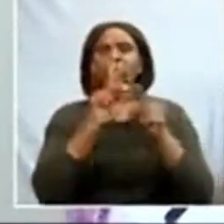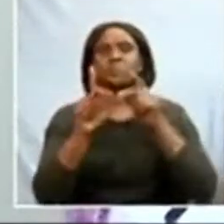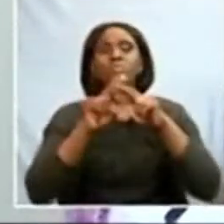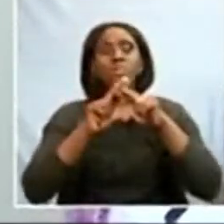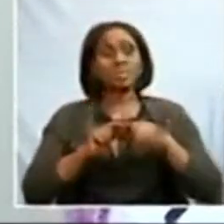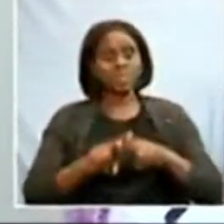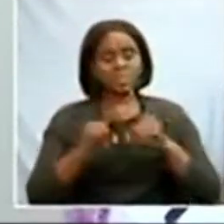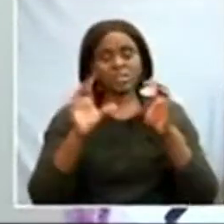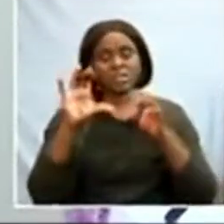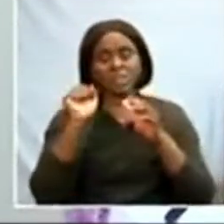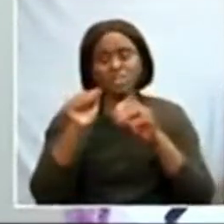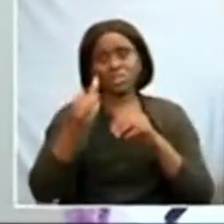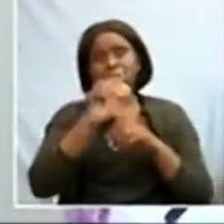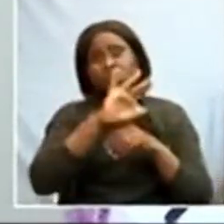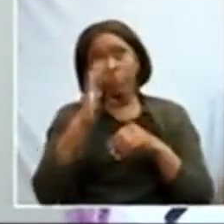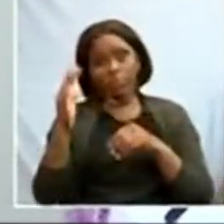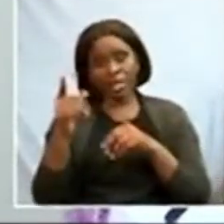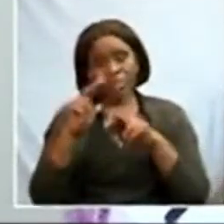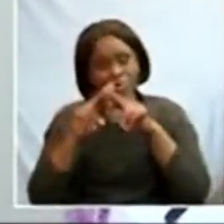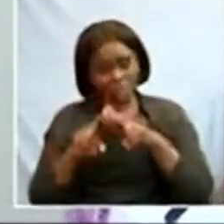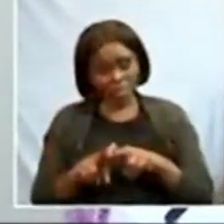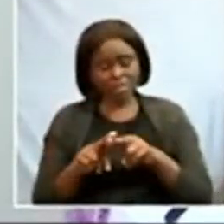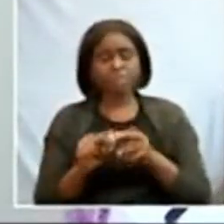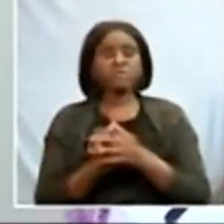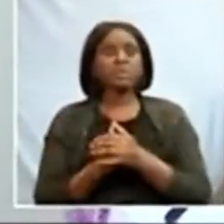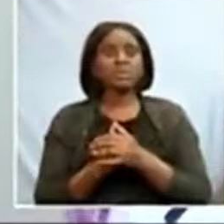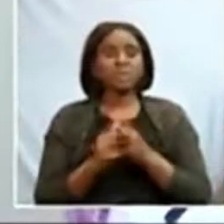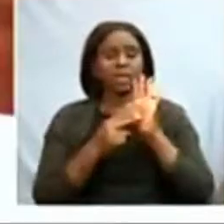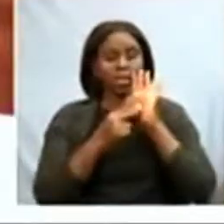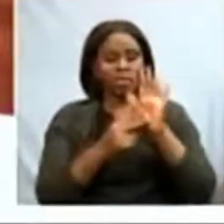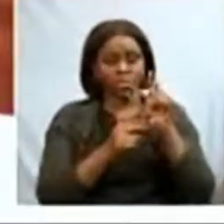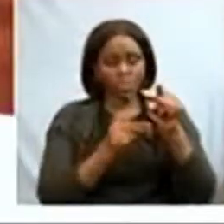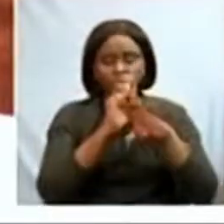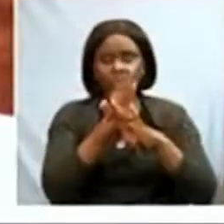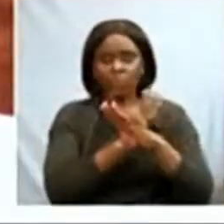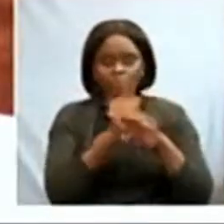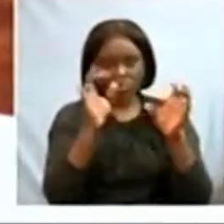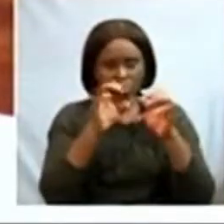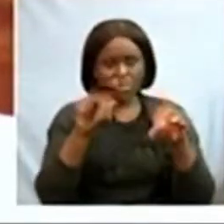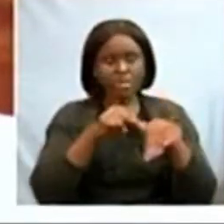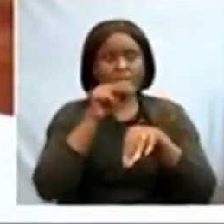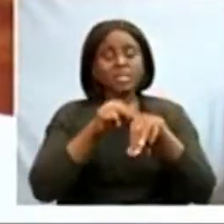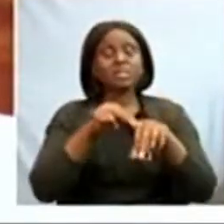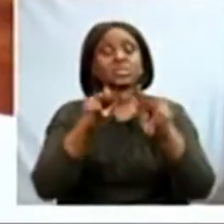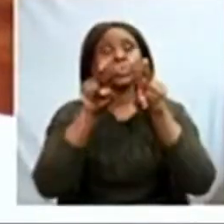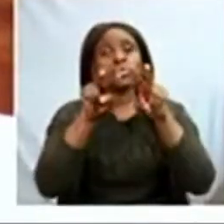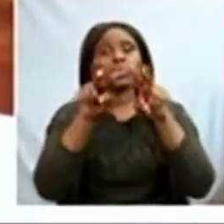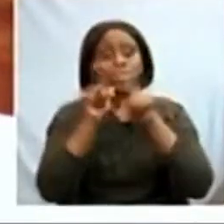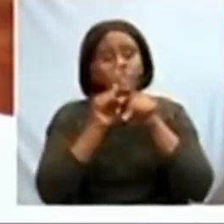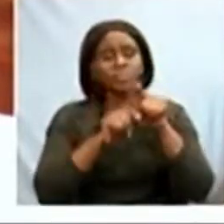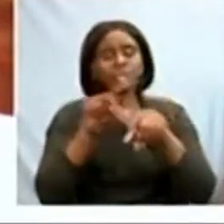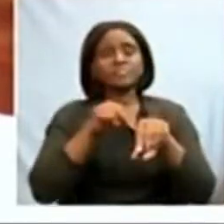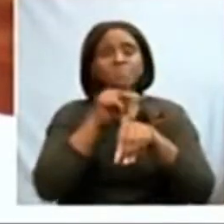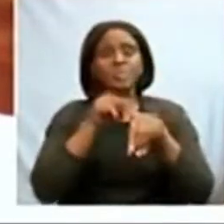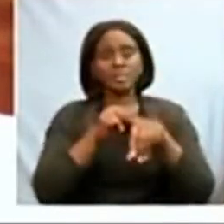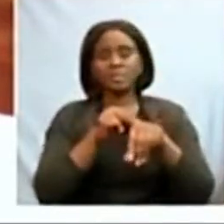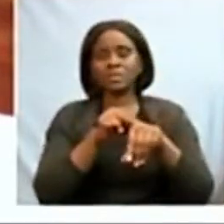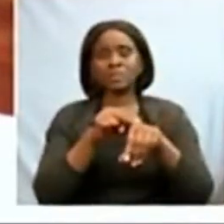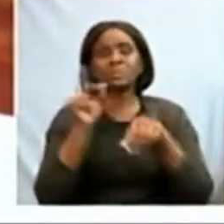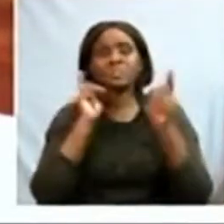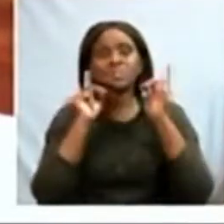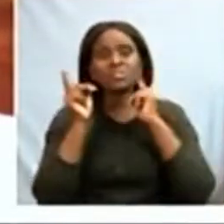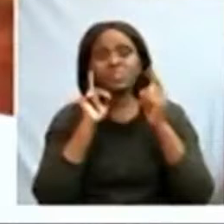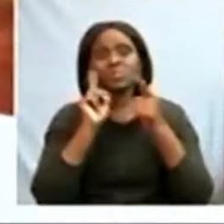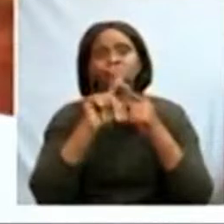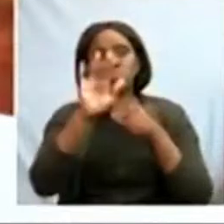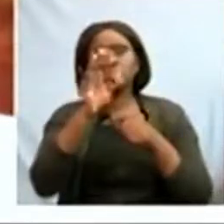down, Council Secretary, as you go back, that appearing before a committee, the nation is watching and the nation is listening